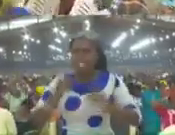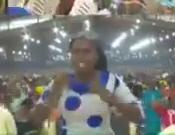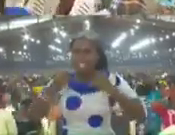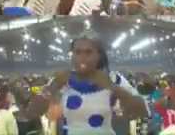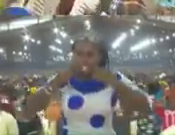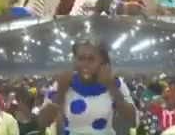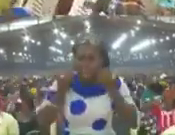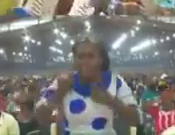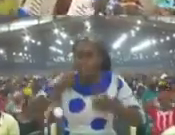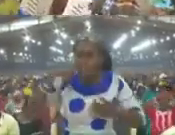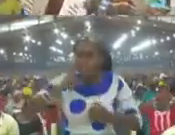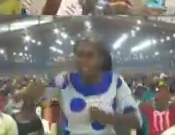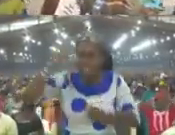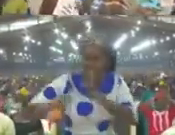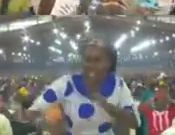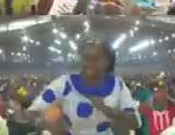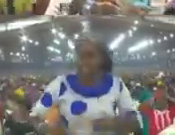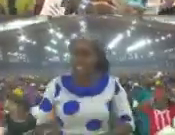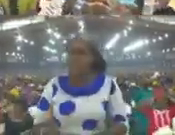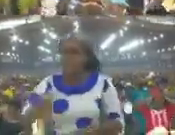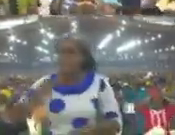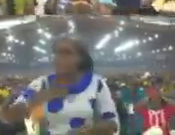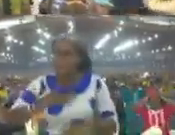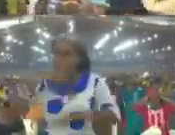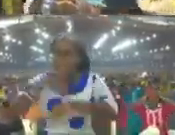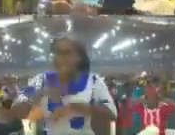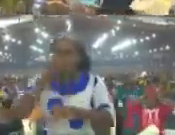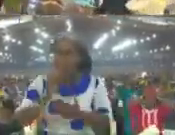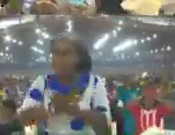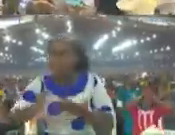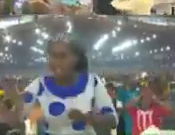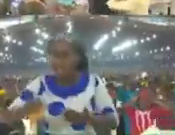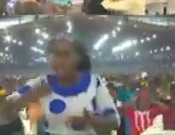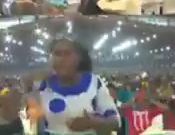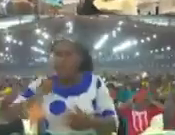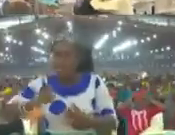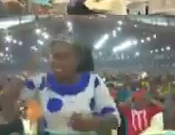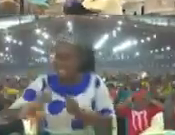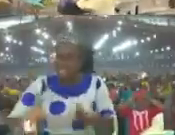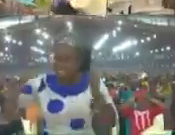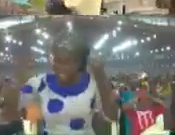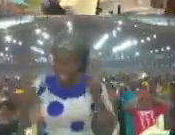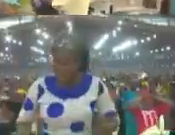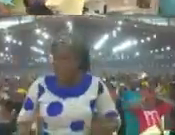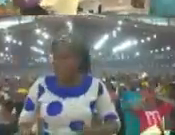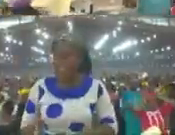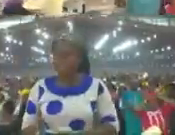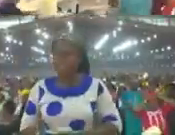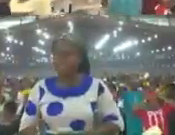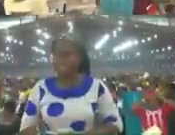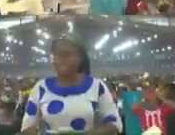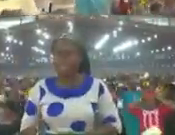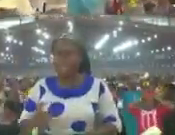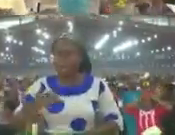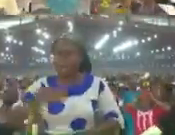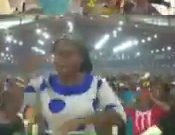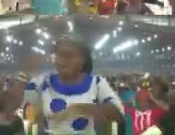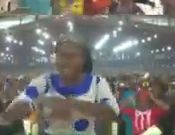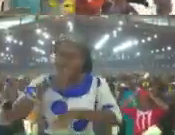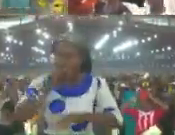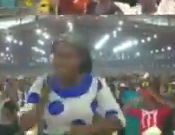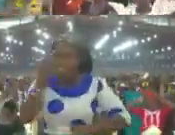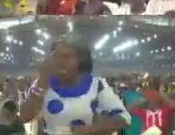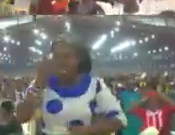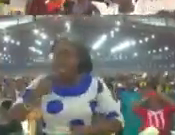tonight. My night of failures must end tonight. My night of sickness